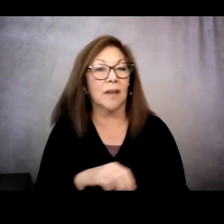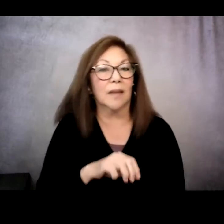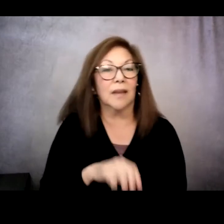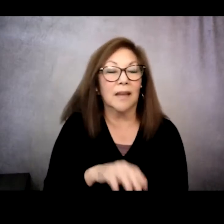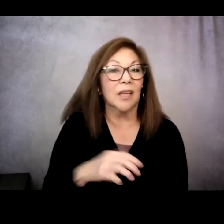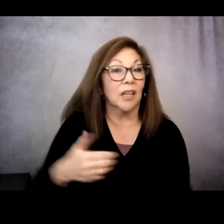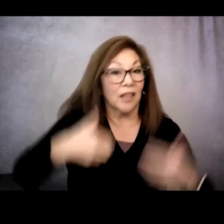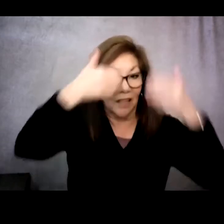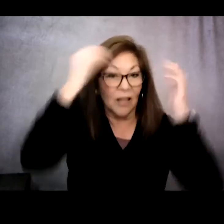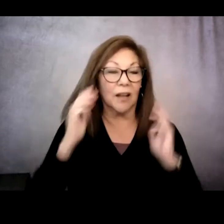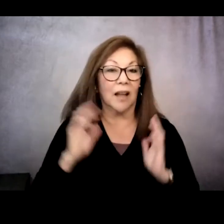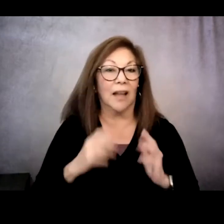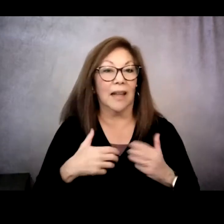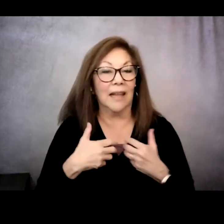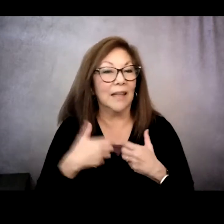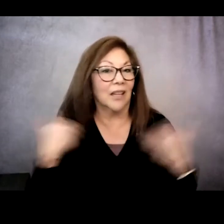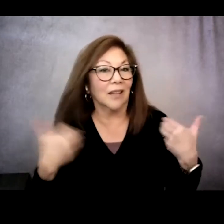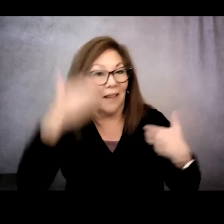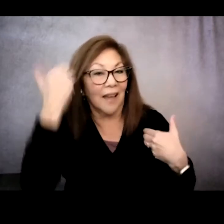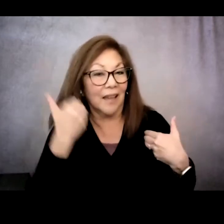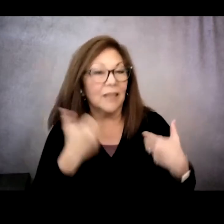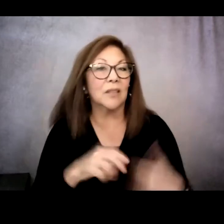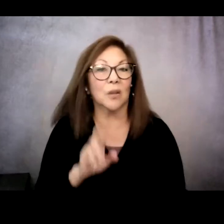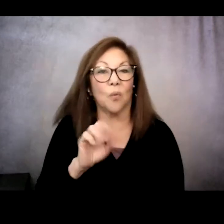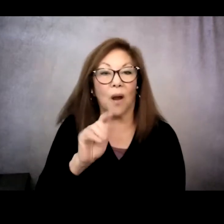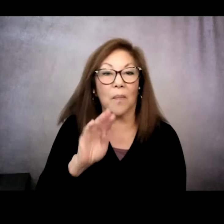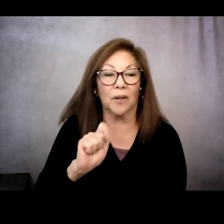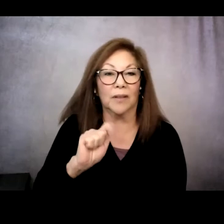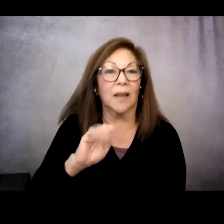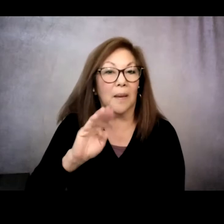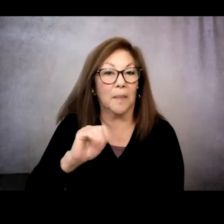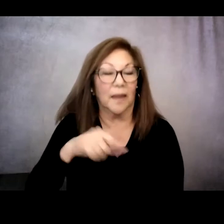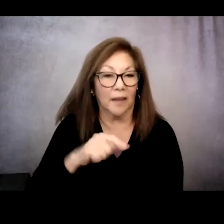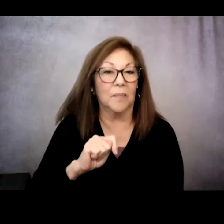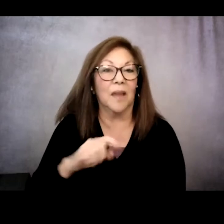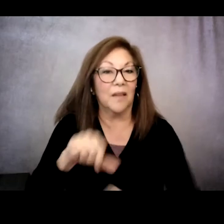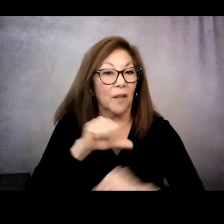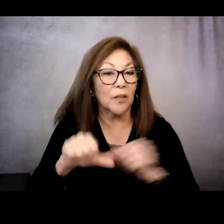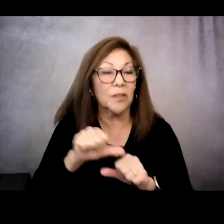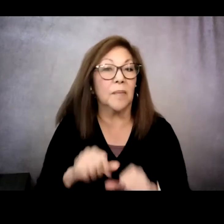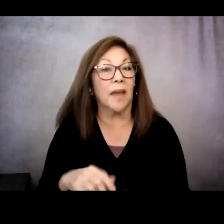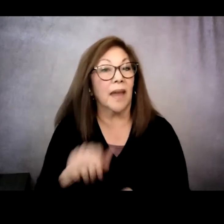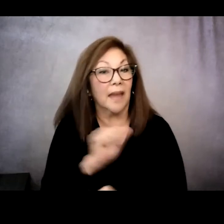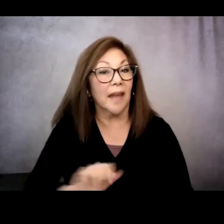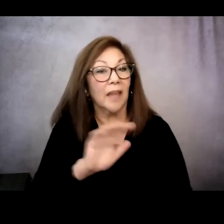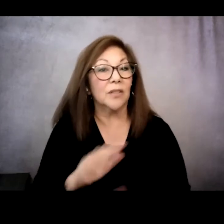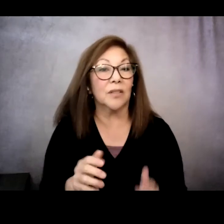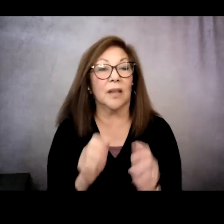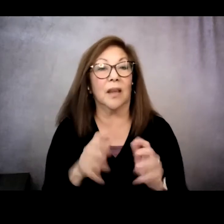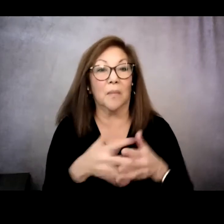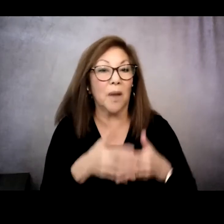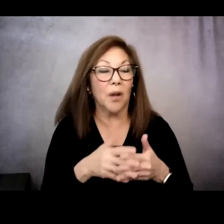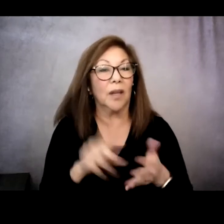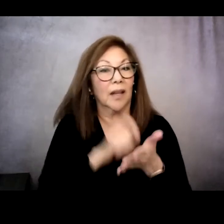Lions Fiction Prize, Penn Robert W. Bingham Fellowship, Bard Fiction Prize, and the Asian American Literary Award,